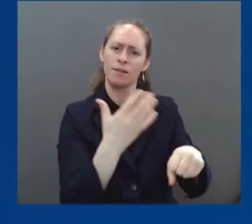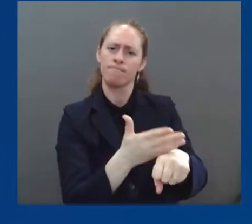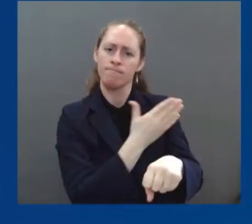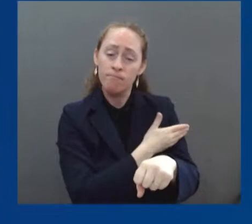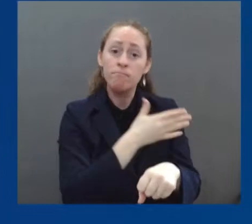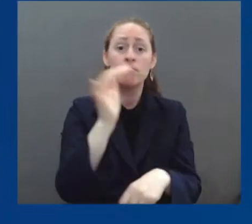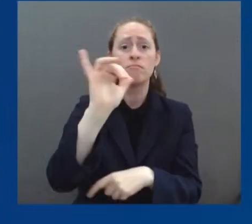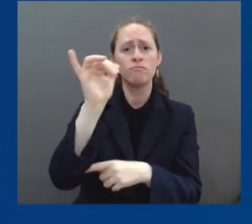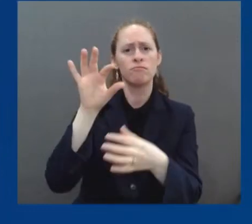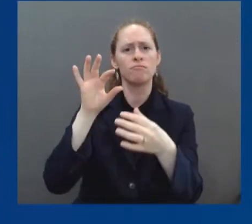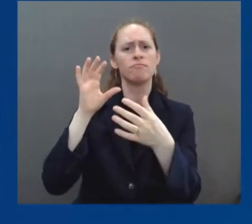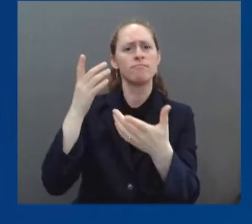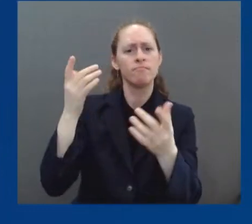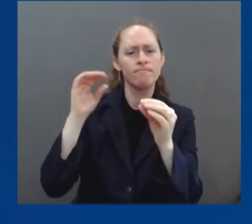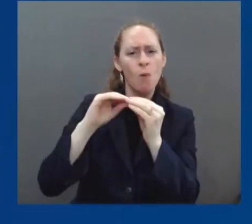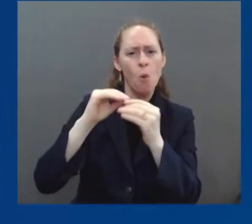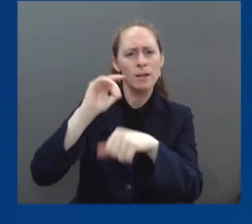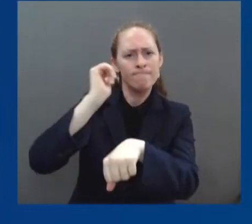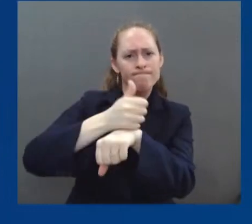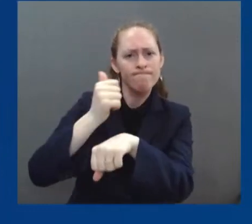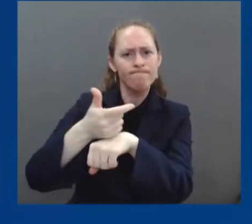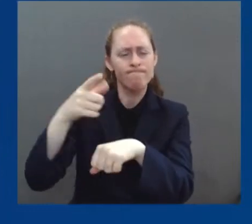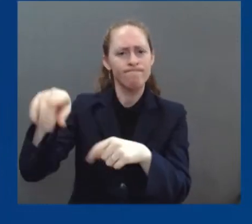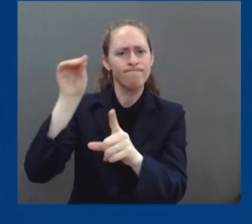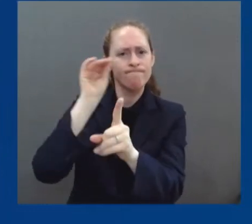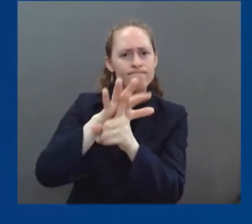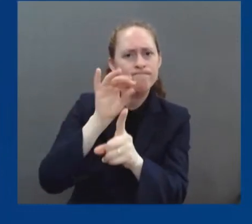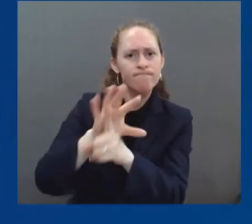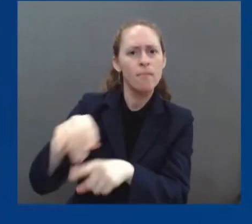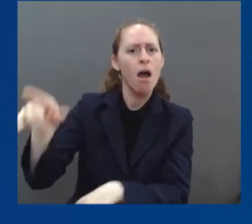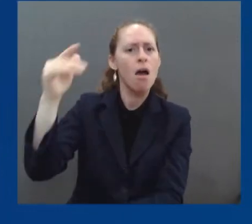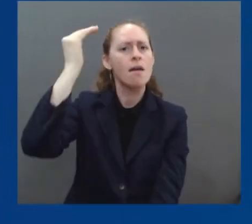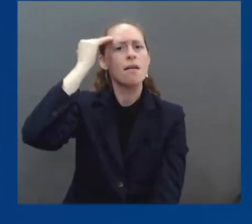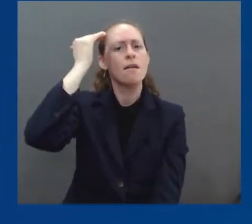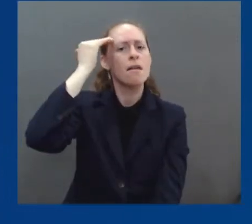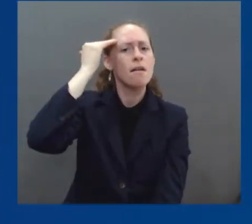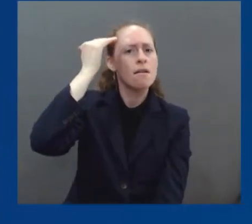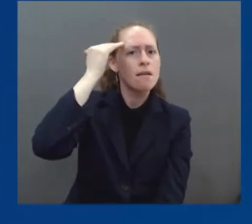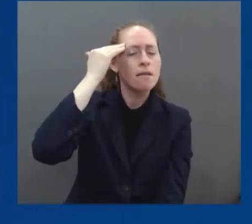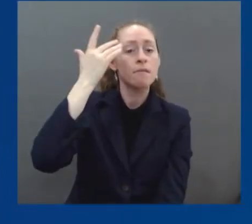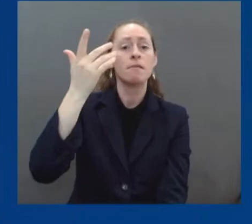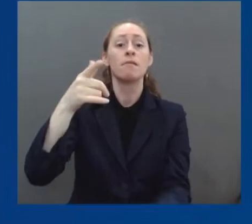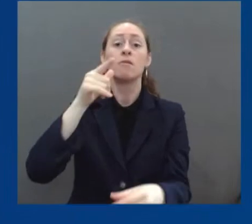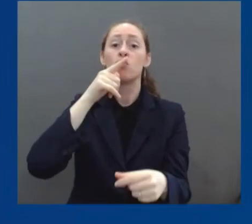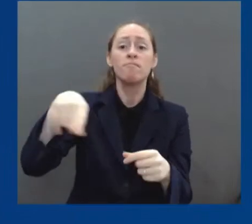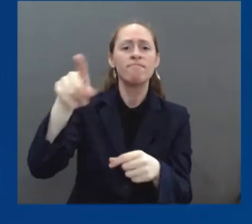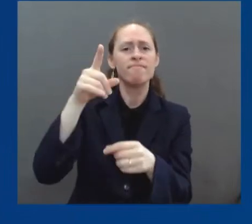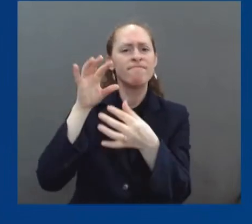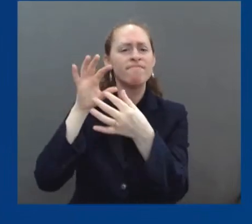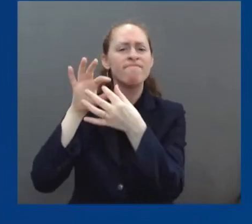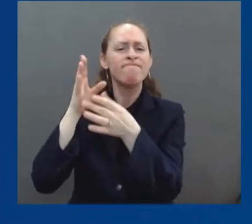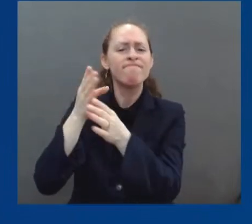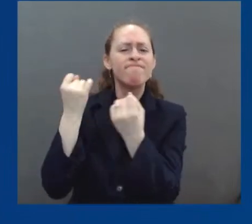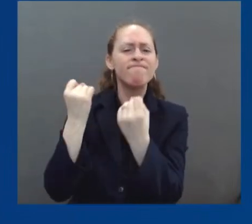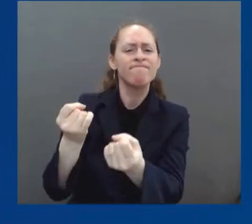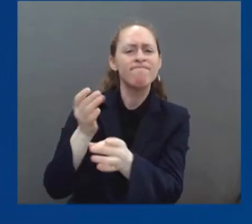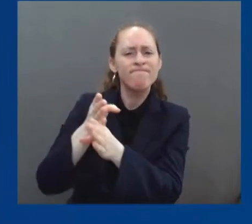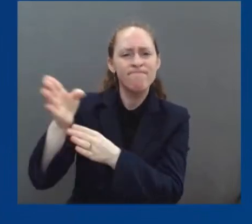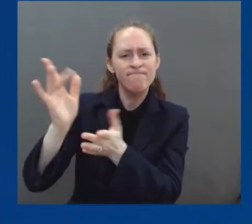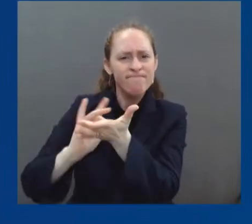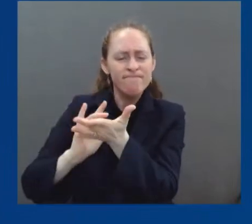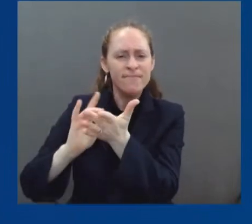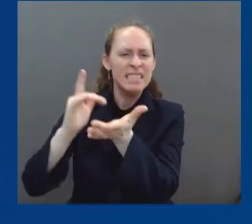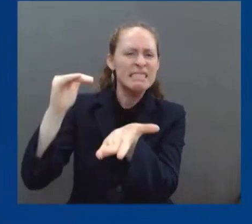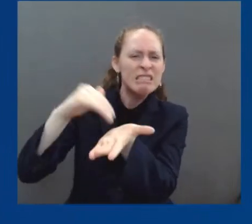community, and advancing research to support both goals. And of course, we'll collaborate with